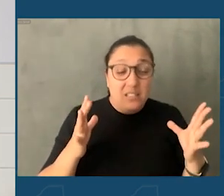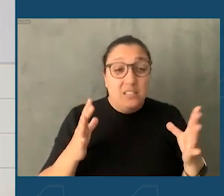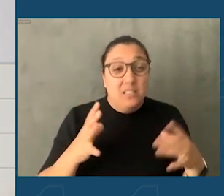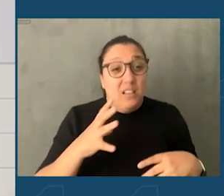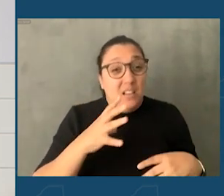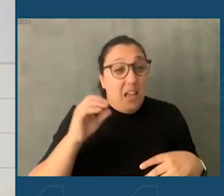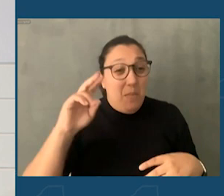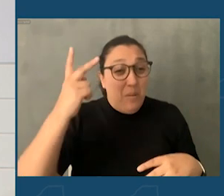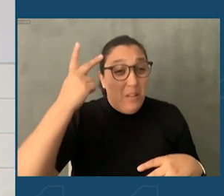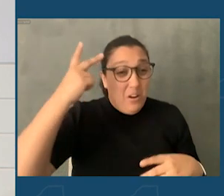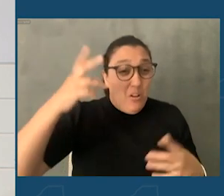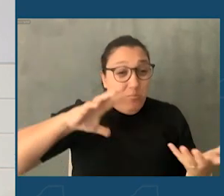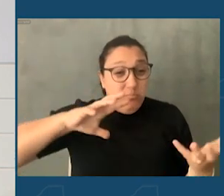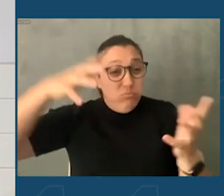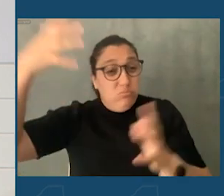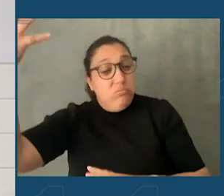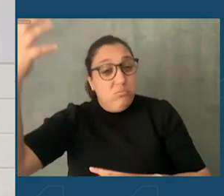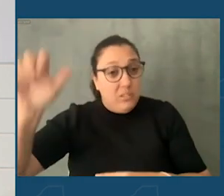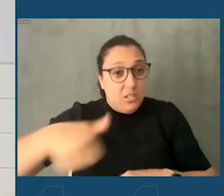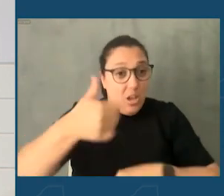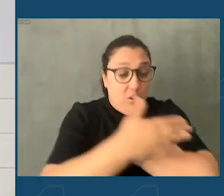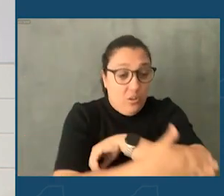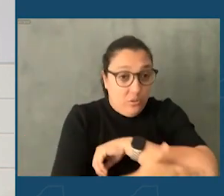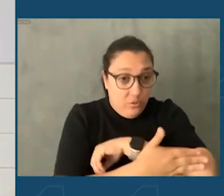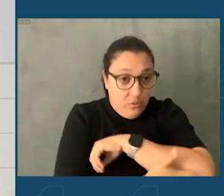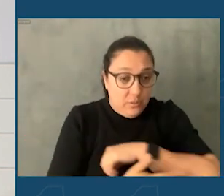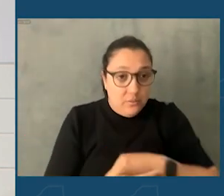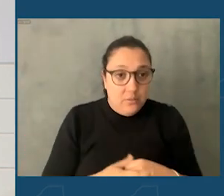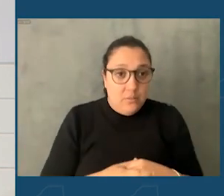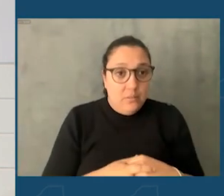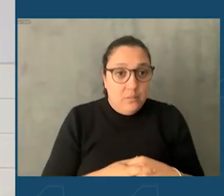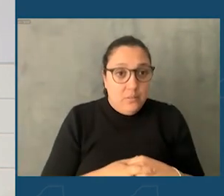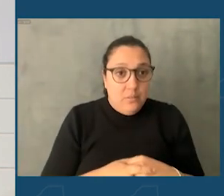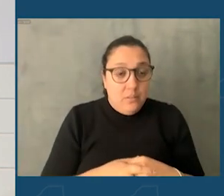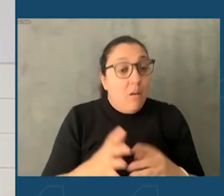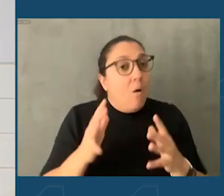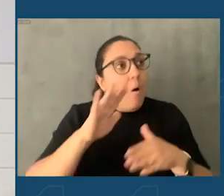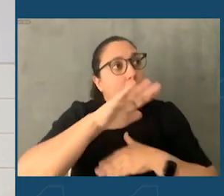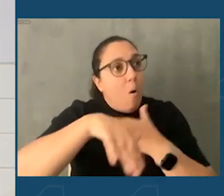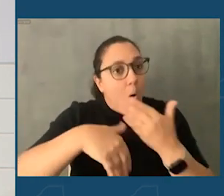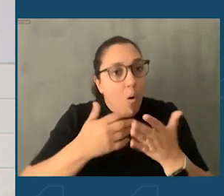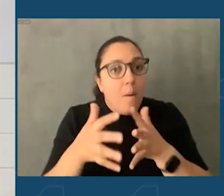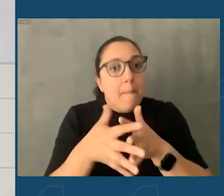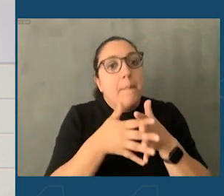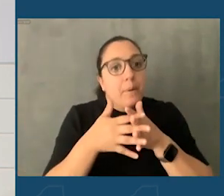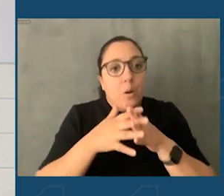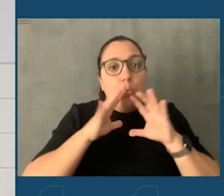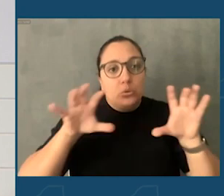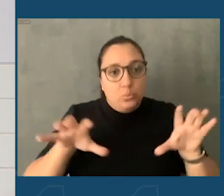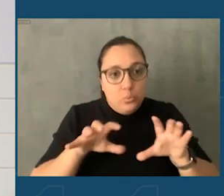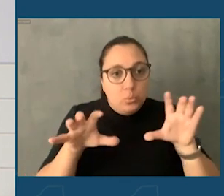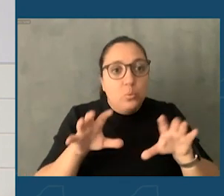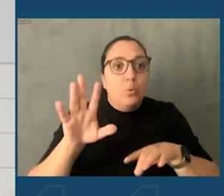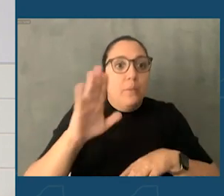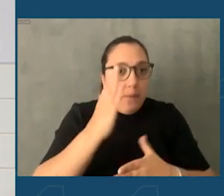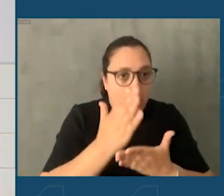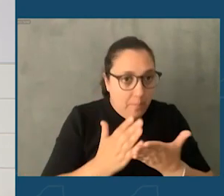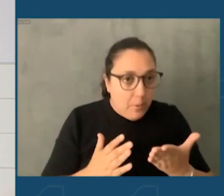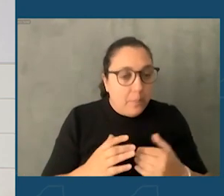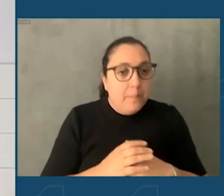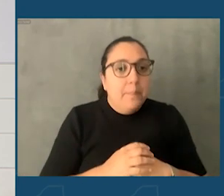ideal situation, all Americans will do their part. And I want to thank New Yorkers who have stepped up,